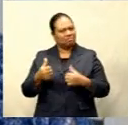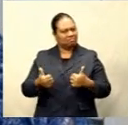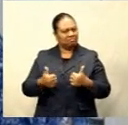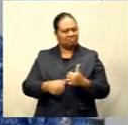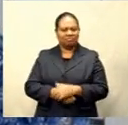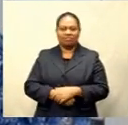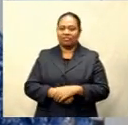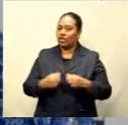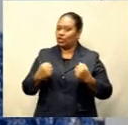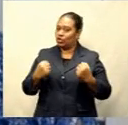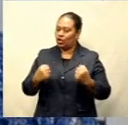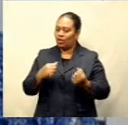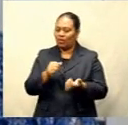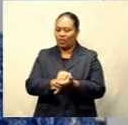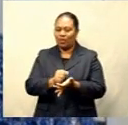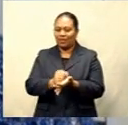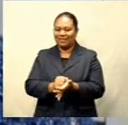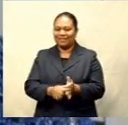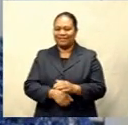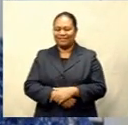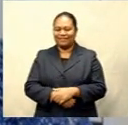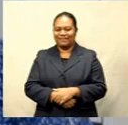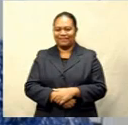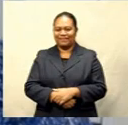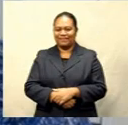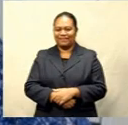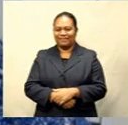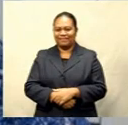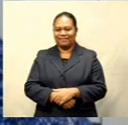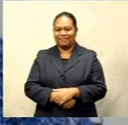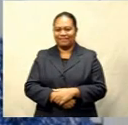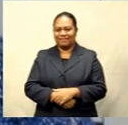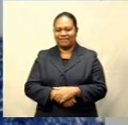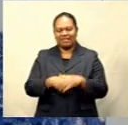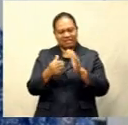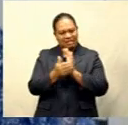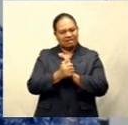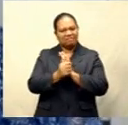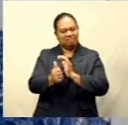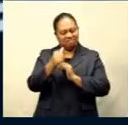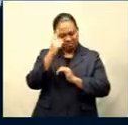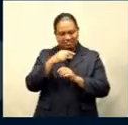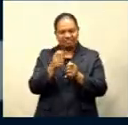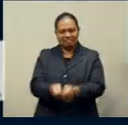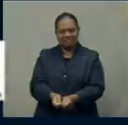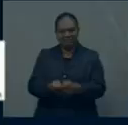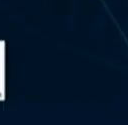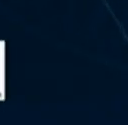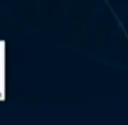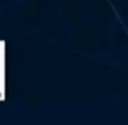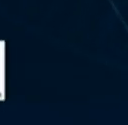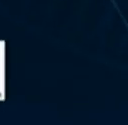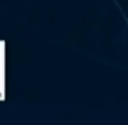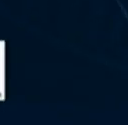he's strong, and he has abilities to score tries.